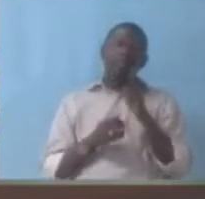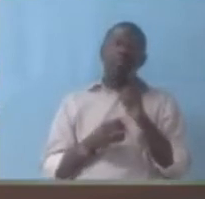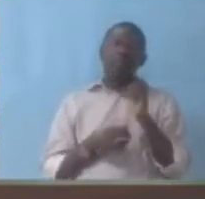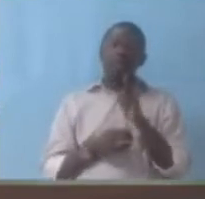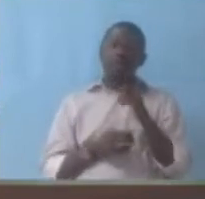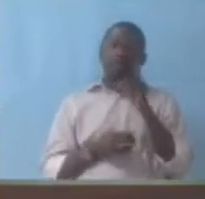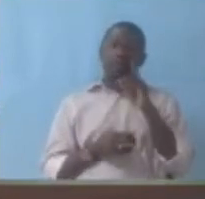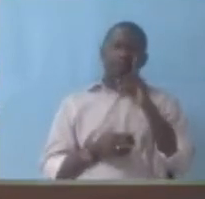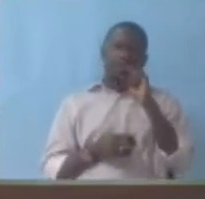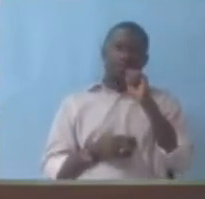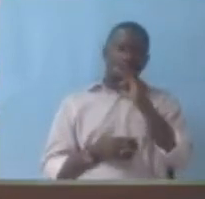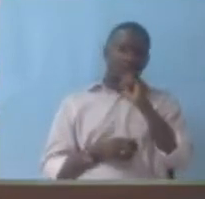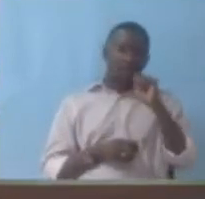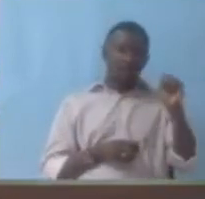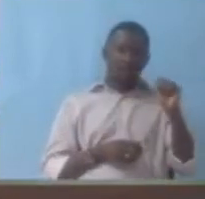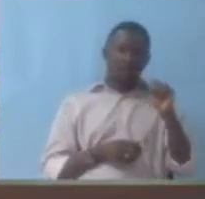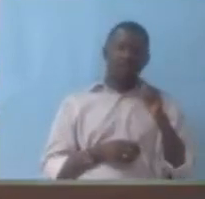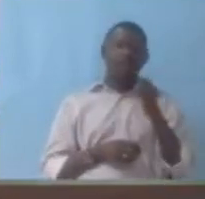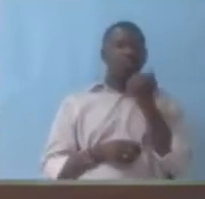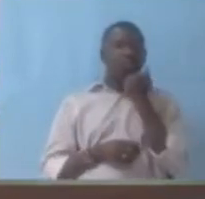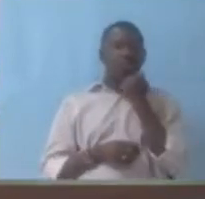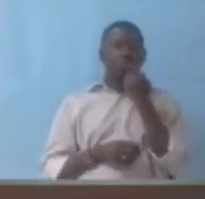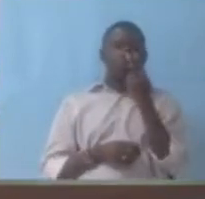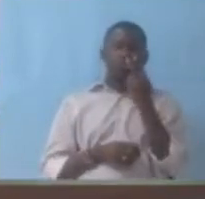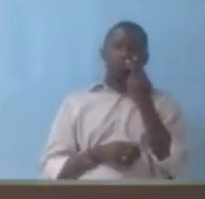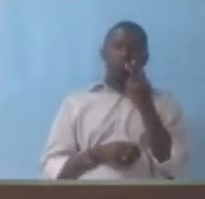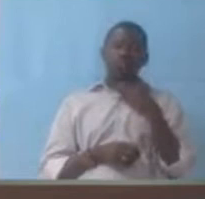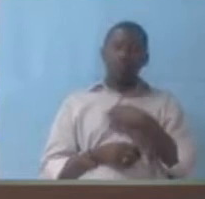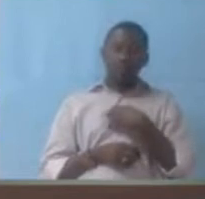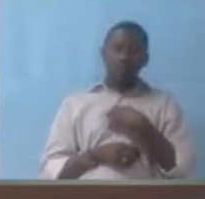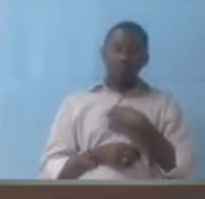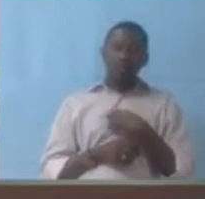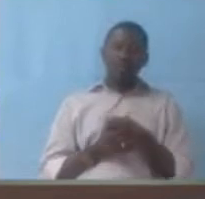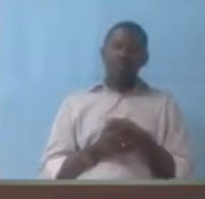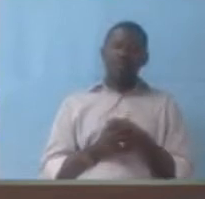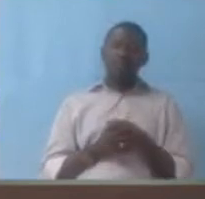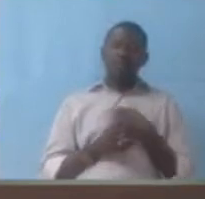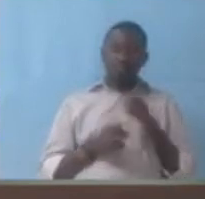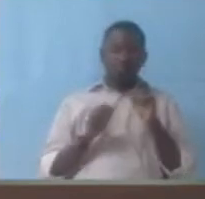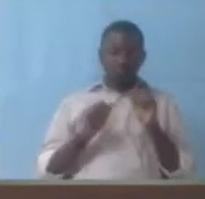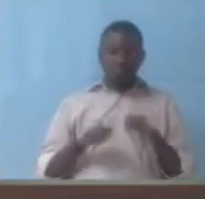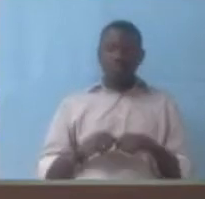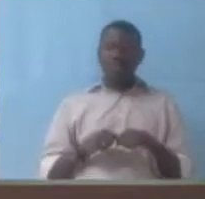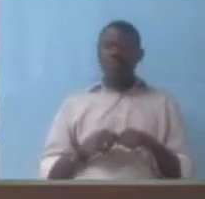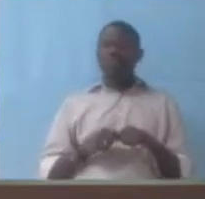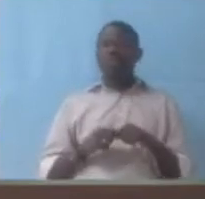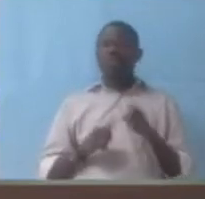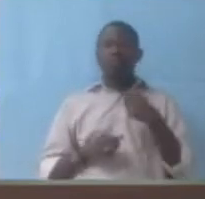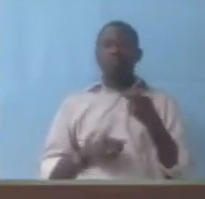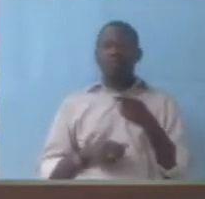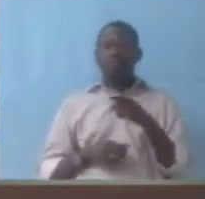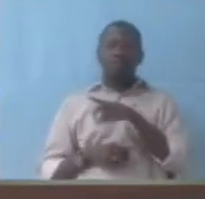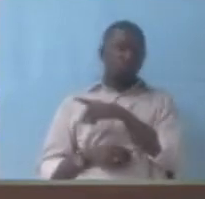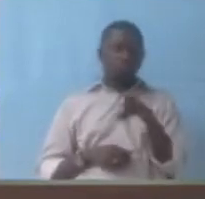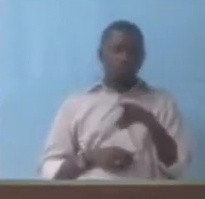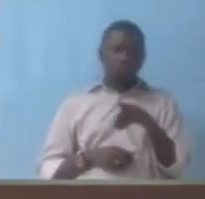what decree number 2-1 made possible, at least for those who were